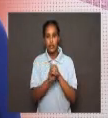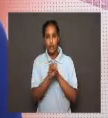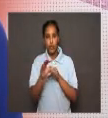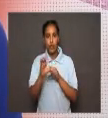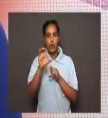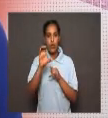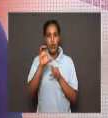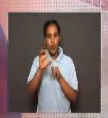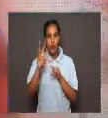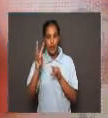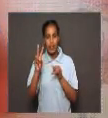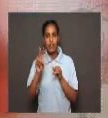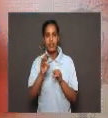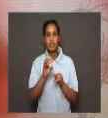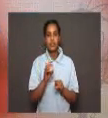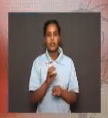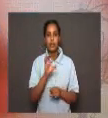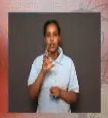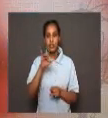covalent solids.